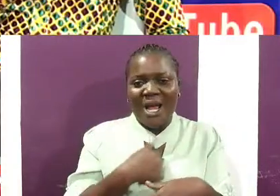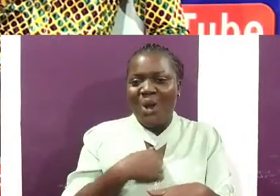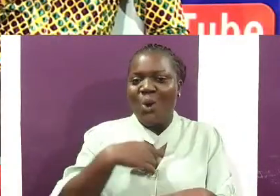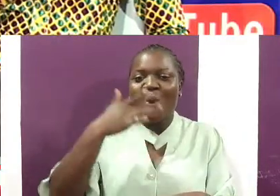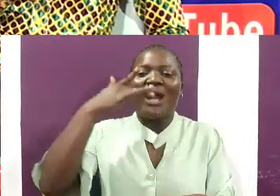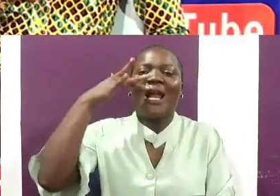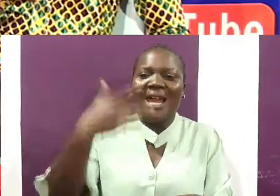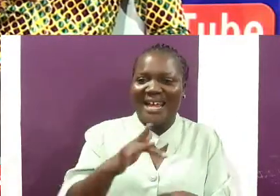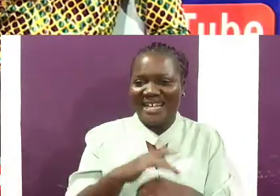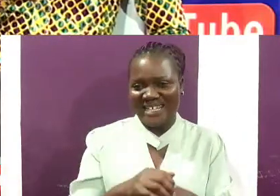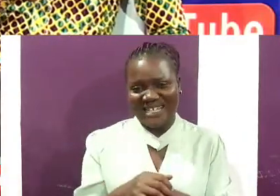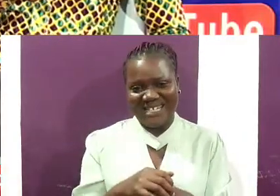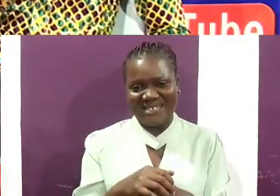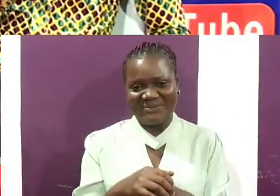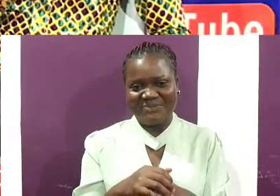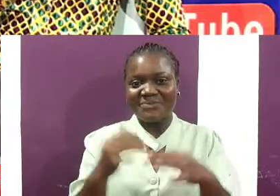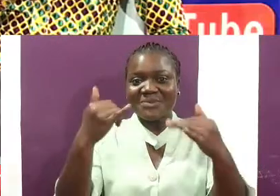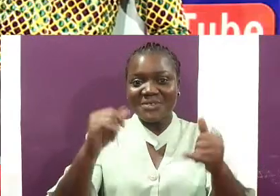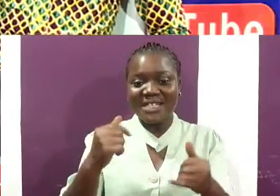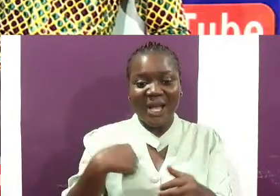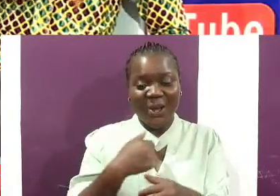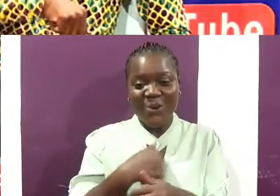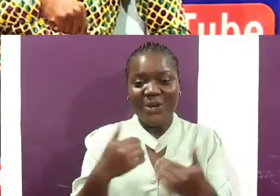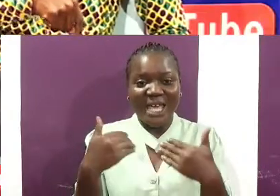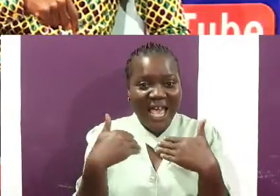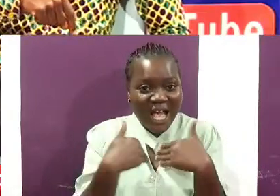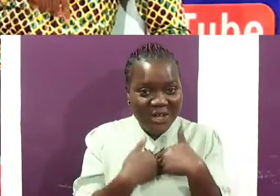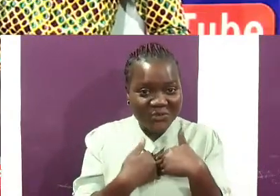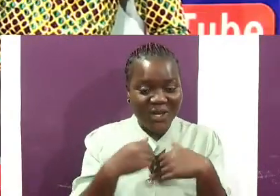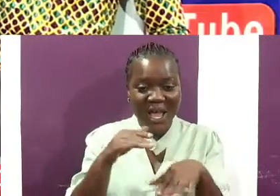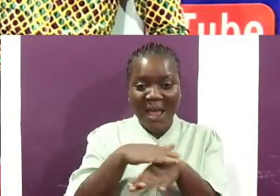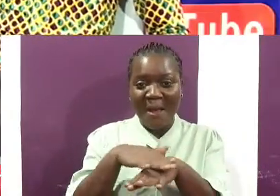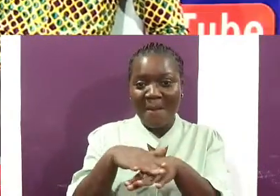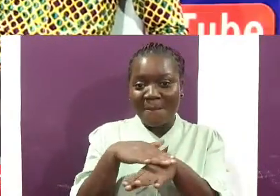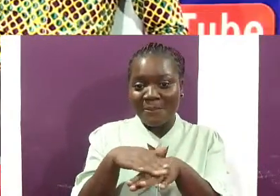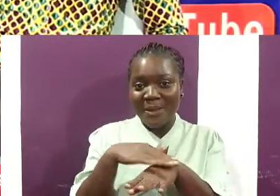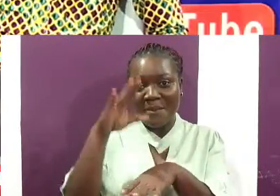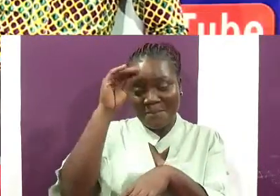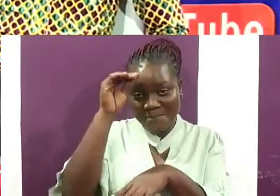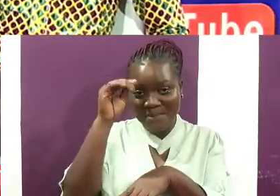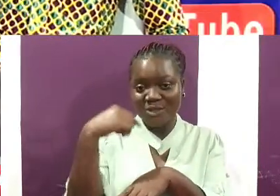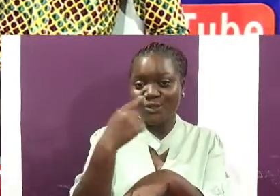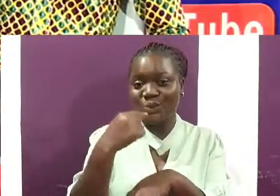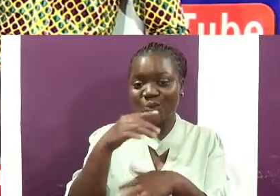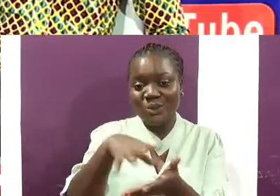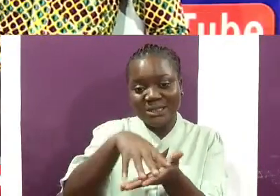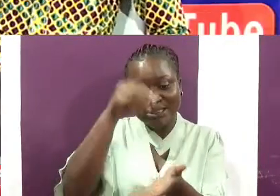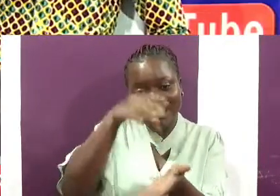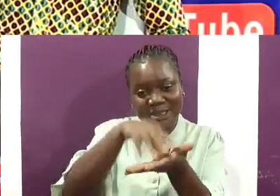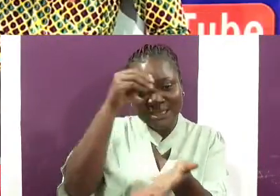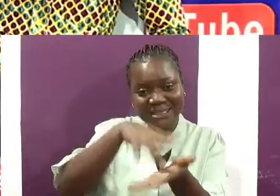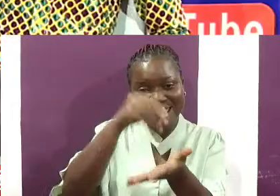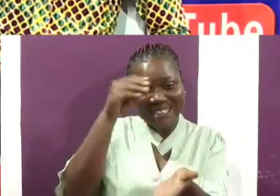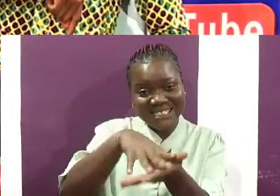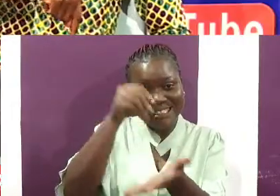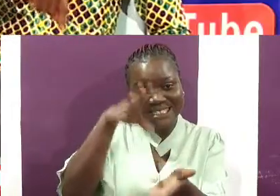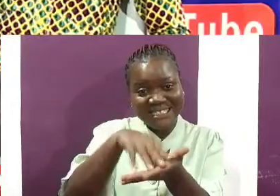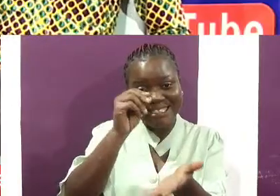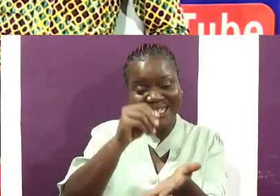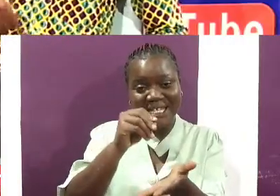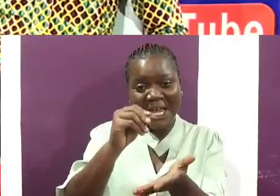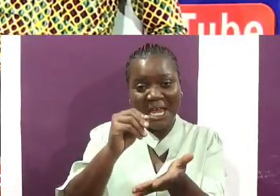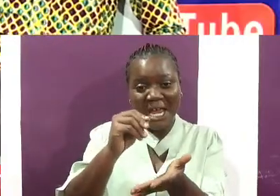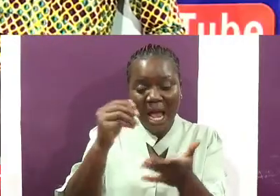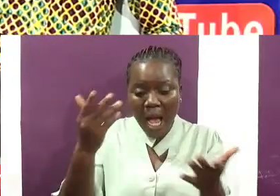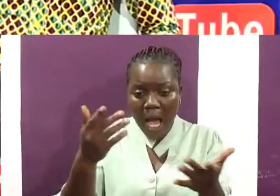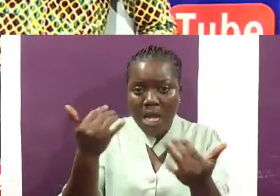sorry, baby, and then the principal ba. Principal, but sometimes the next time to come, you be a principal, and but or the no, or